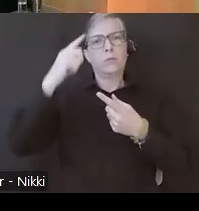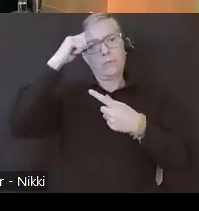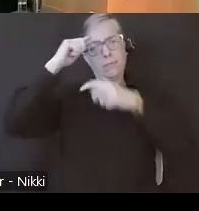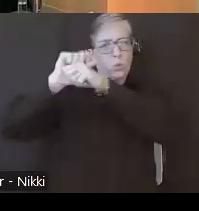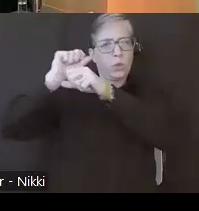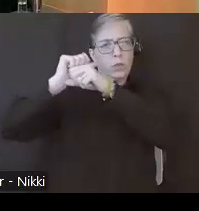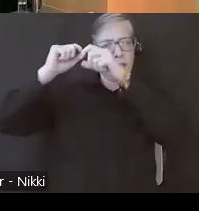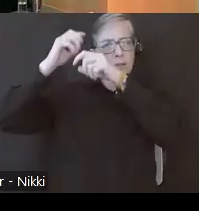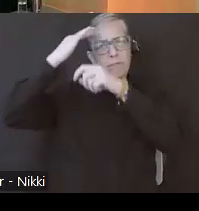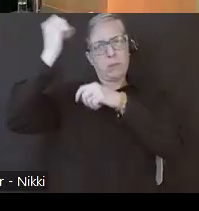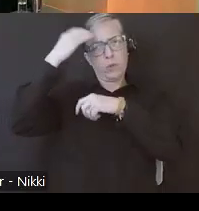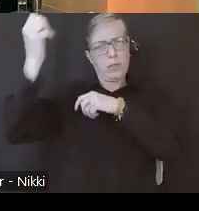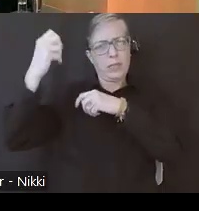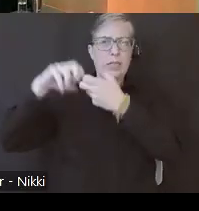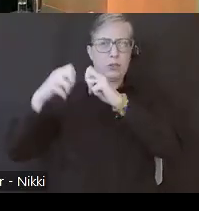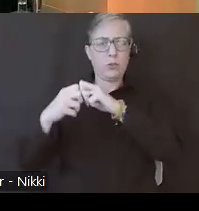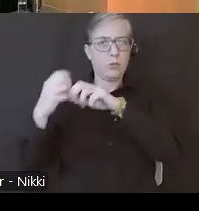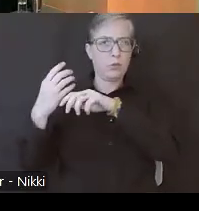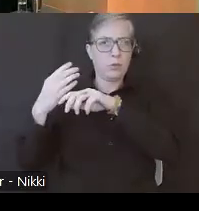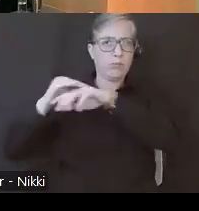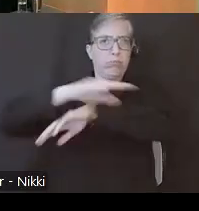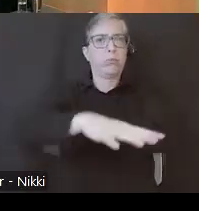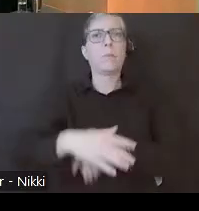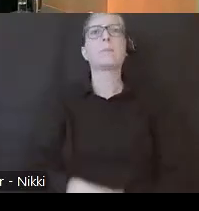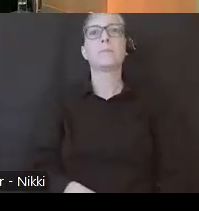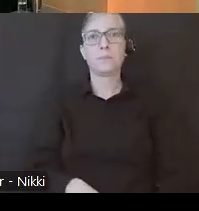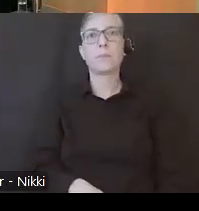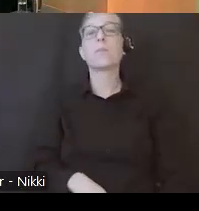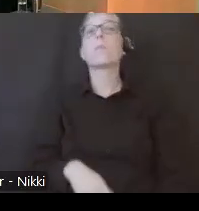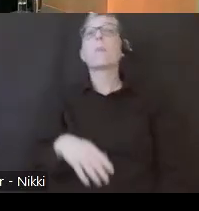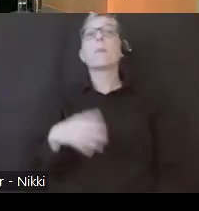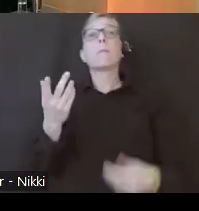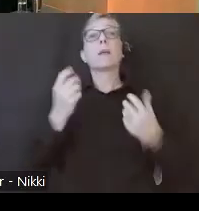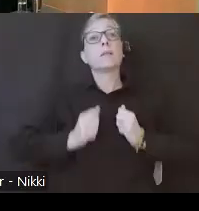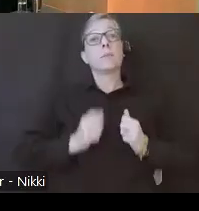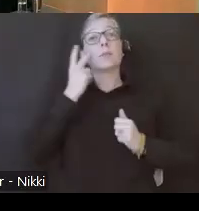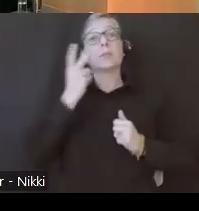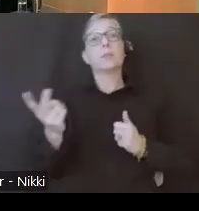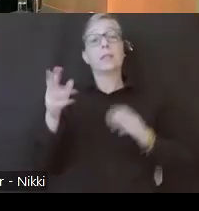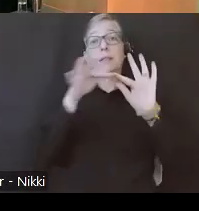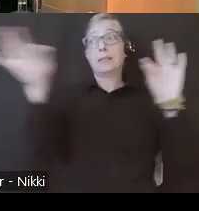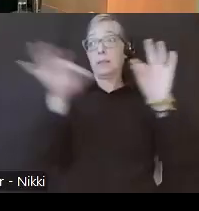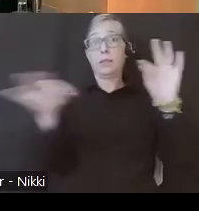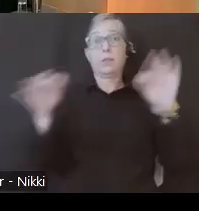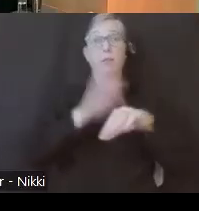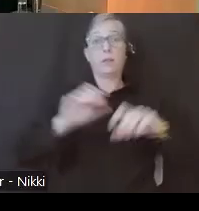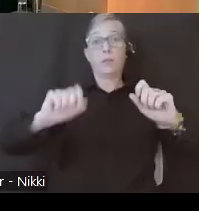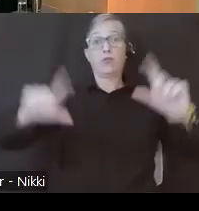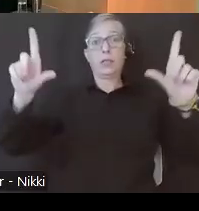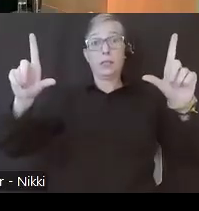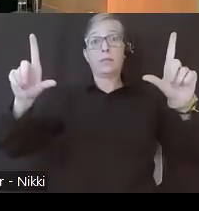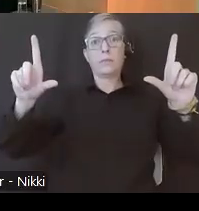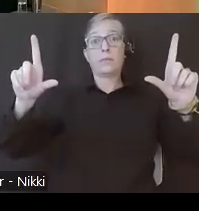The paradigm is as follows. Subjects are presented with a sentence on the computer screen, just like this, and they're asked to read